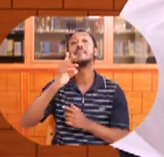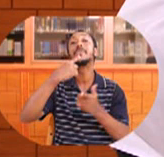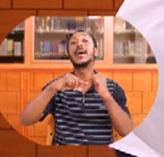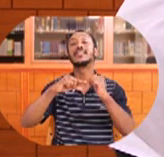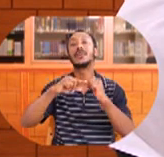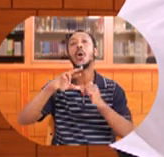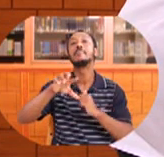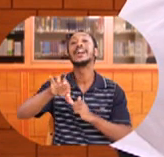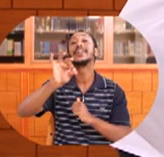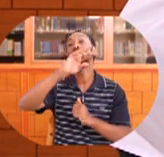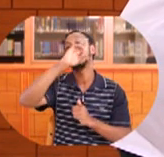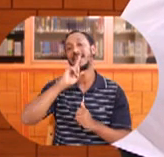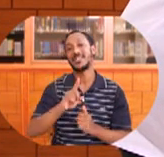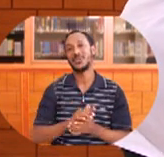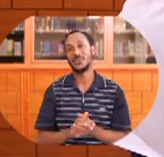fuels